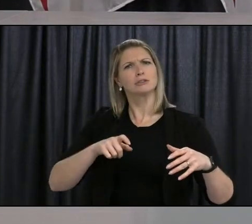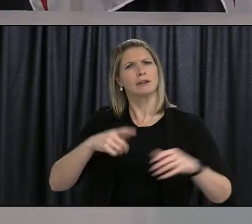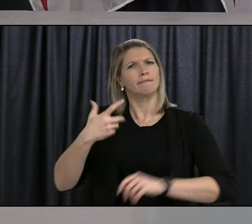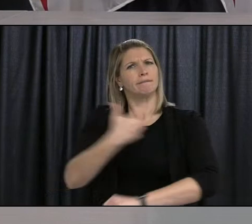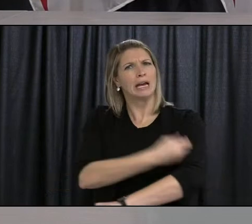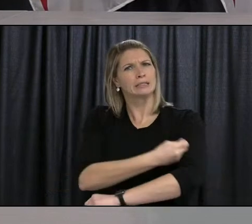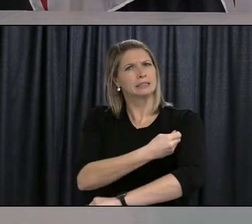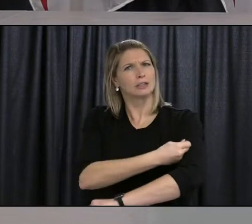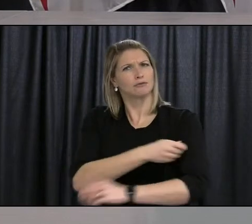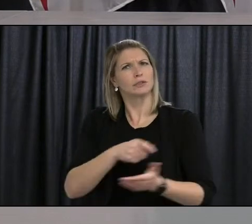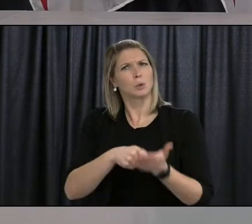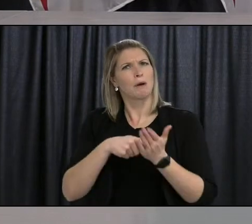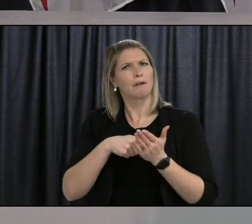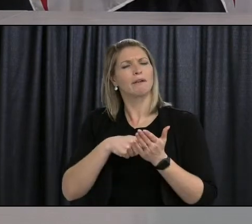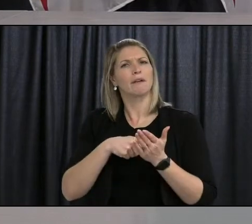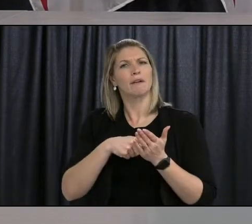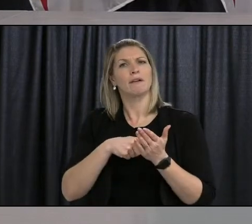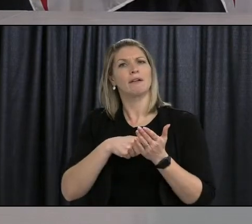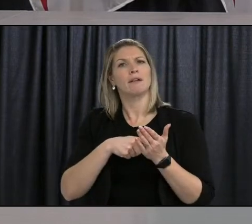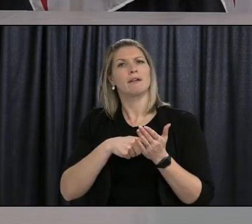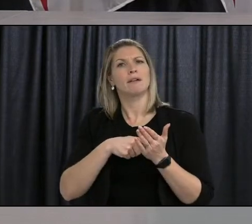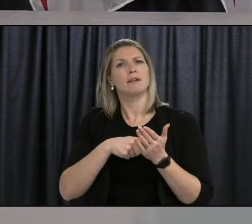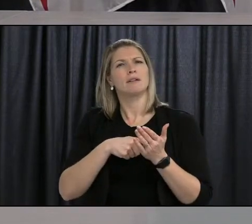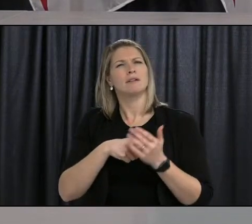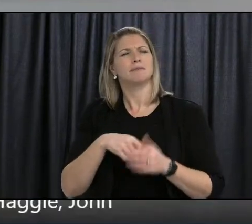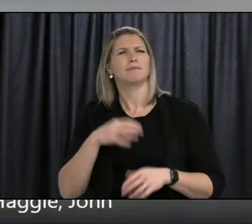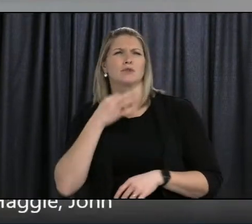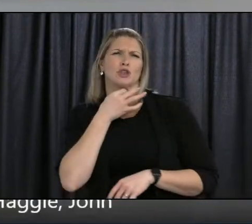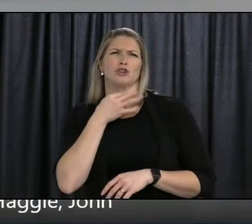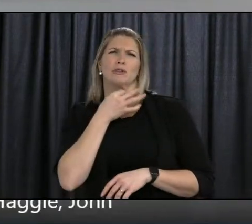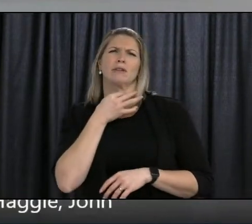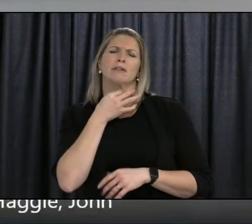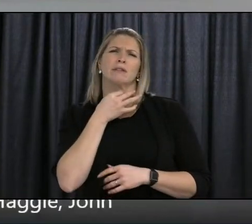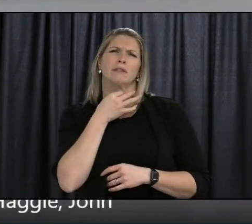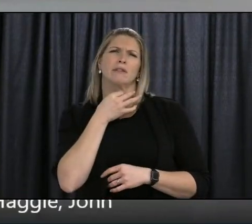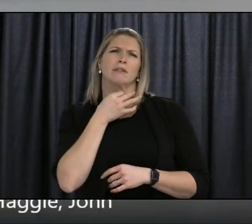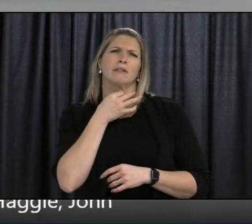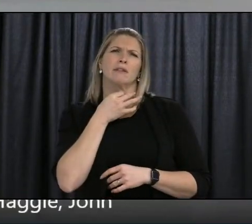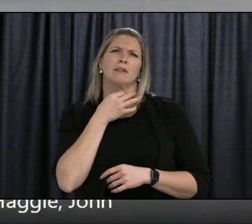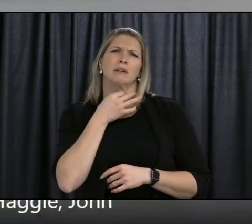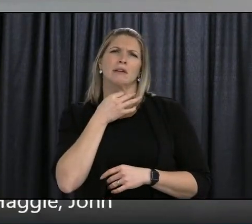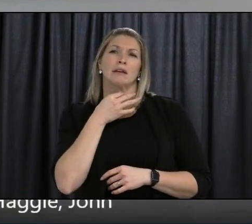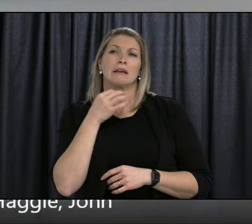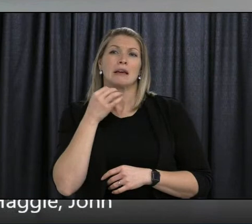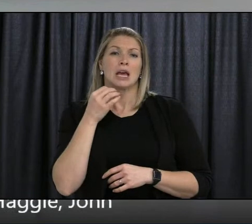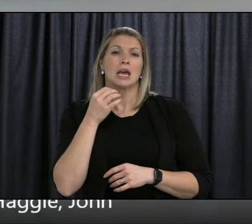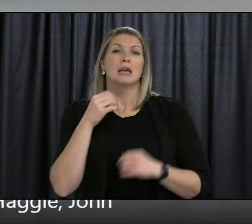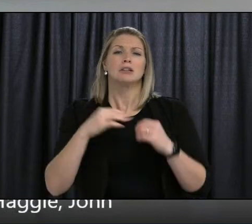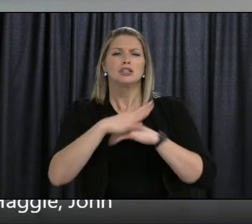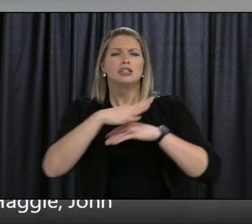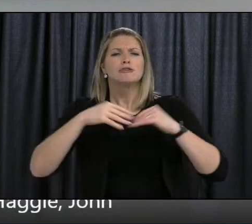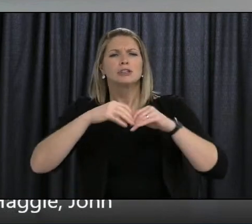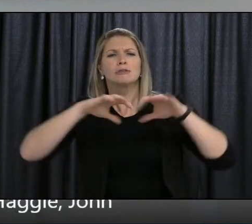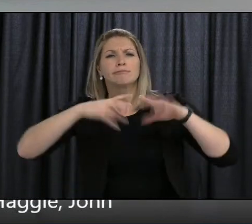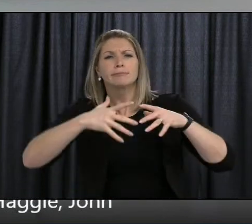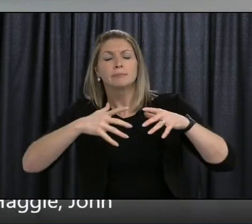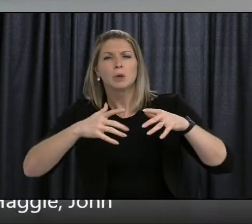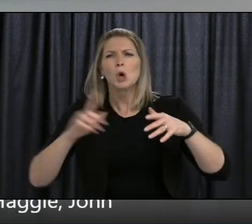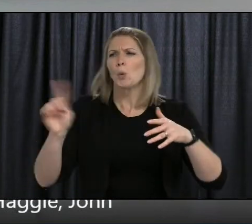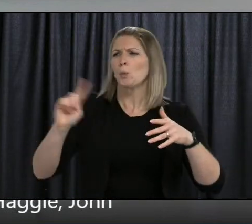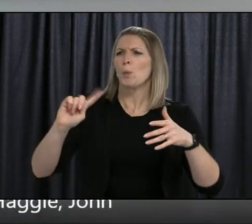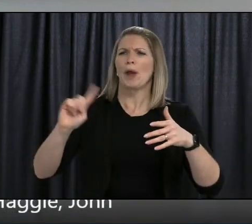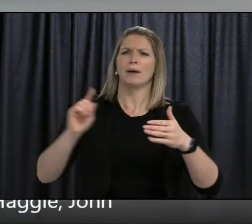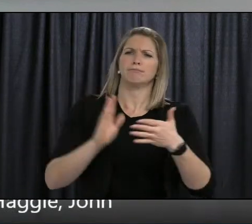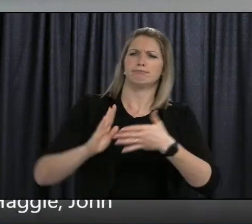the vaccine set aside for that. How are you going about determining the urban Indigenous population for your